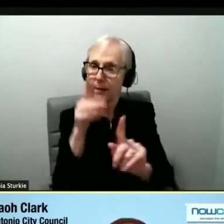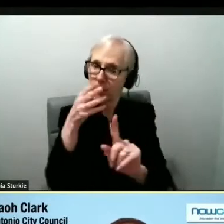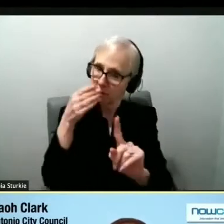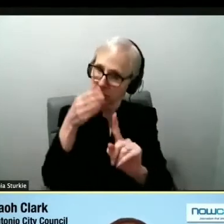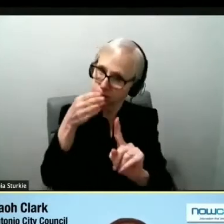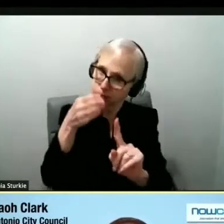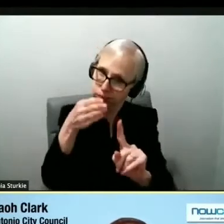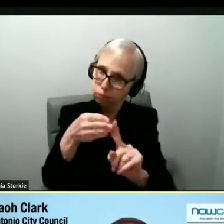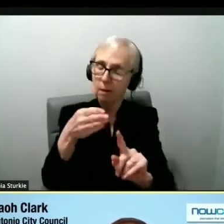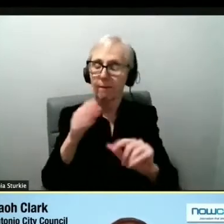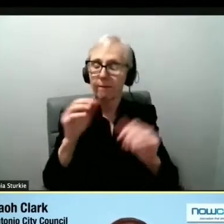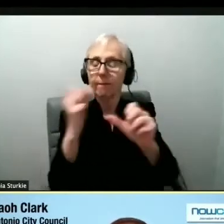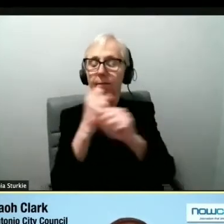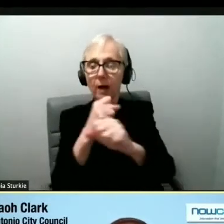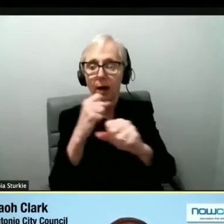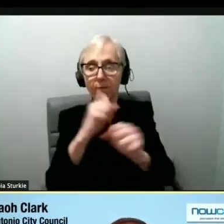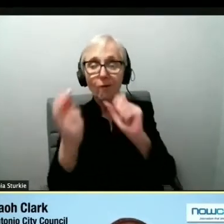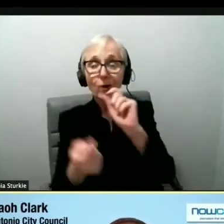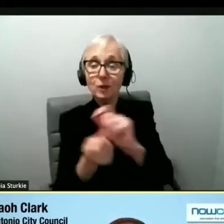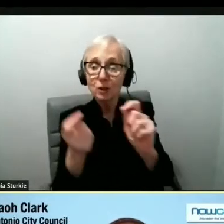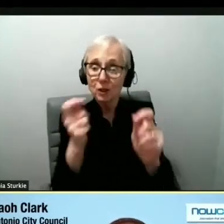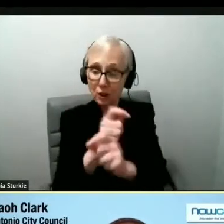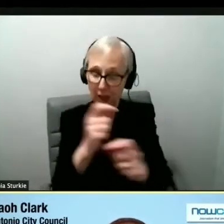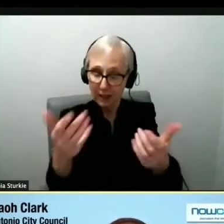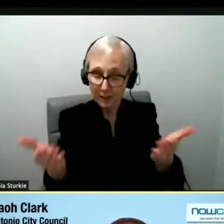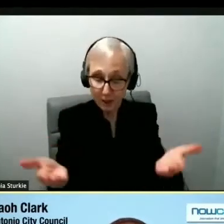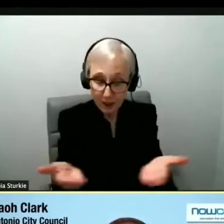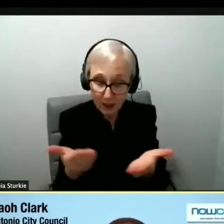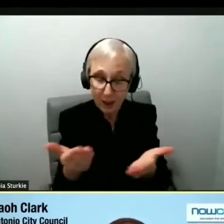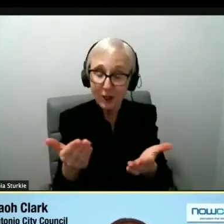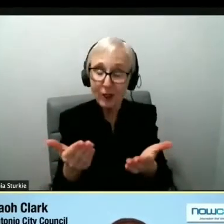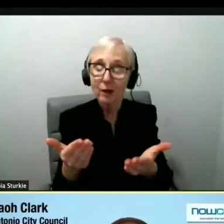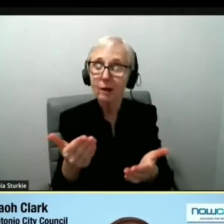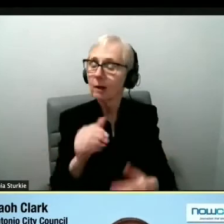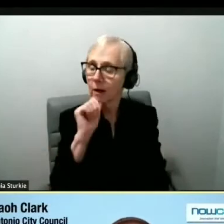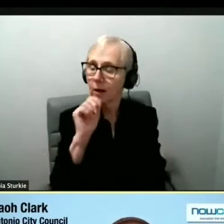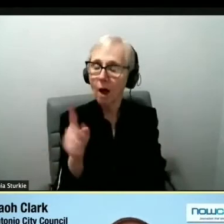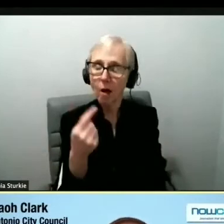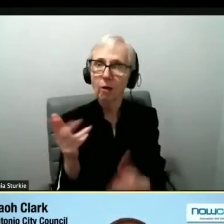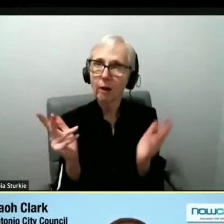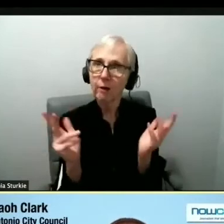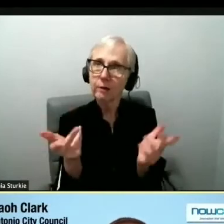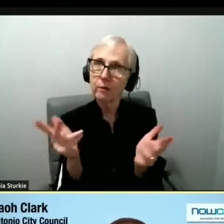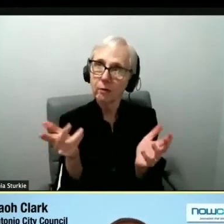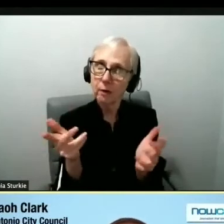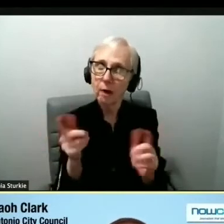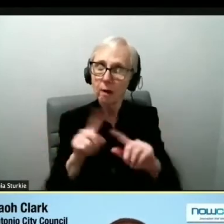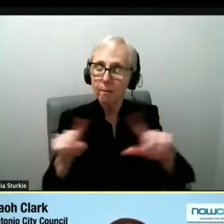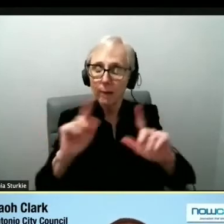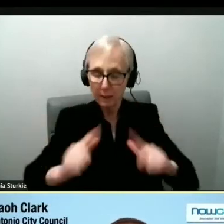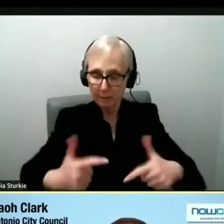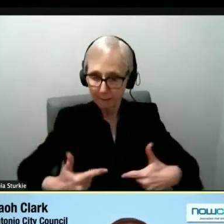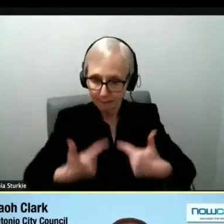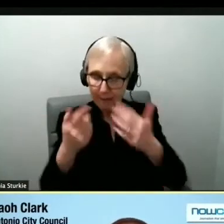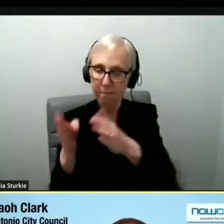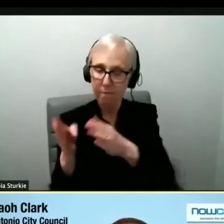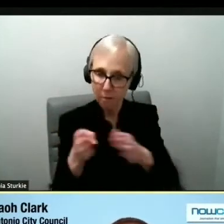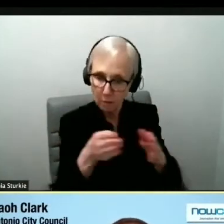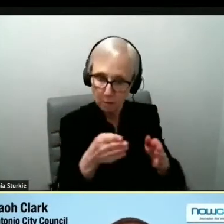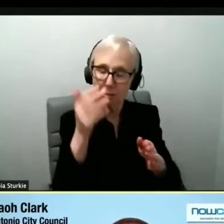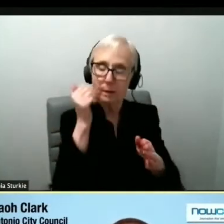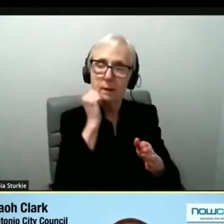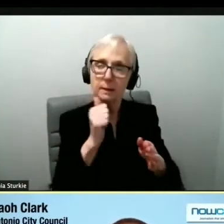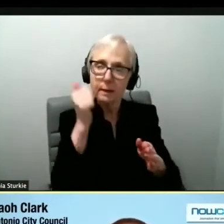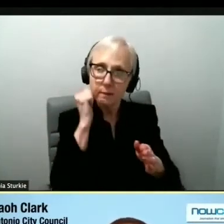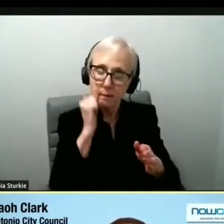for the changes that are needed in our community. We need people that don't just talk about plans, but actually live those plans out every single